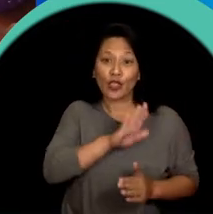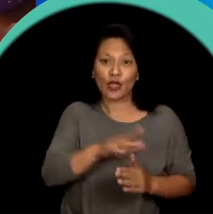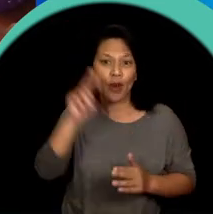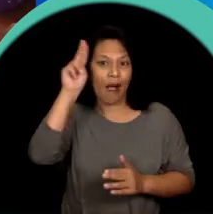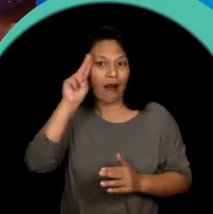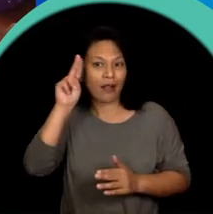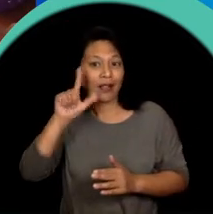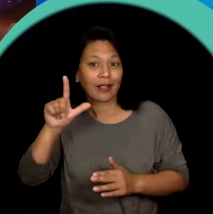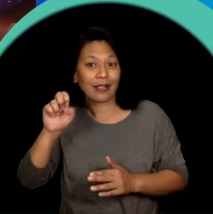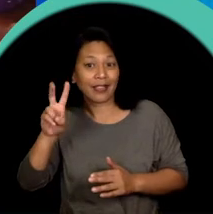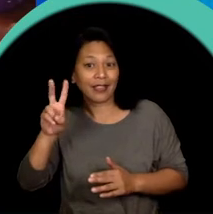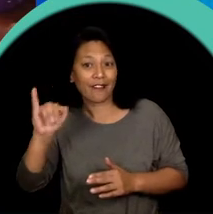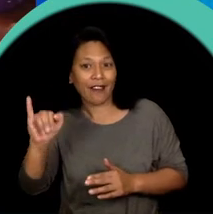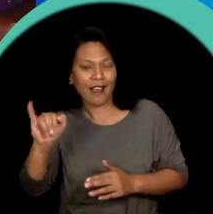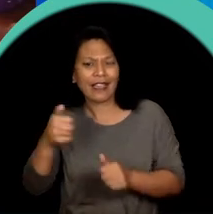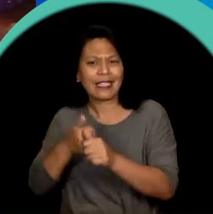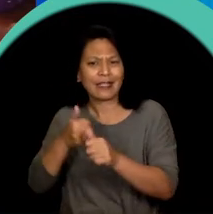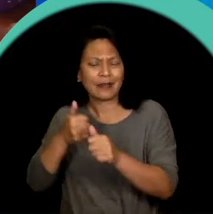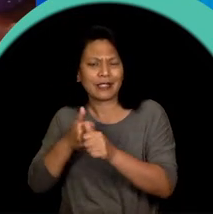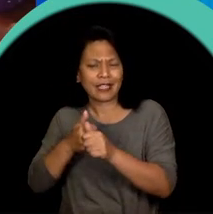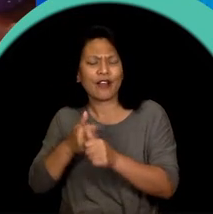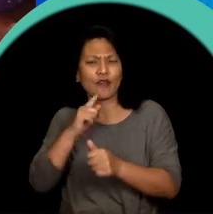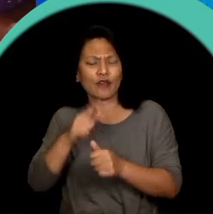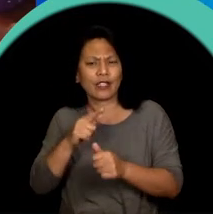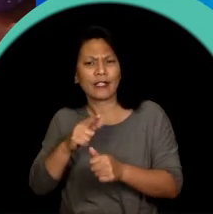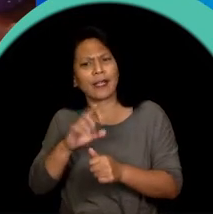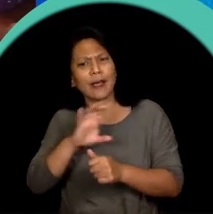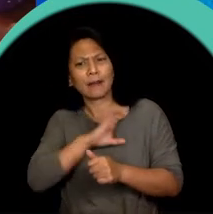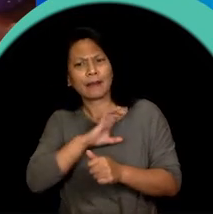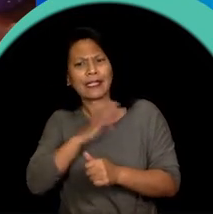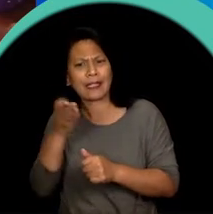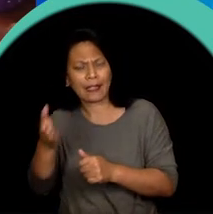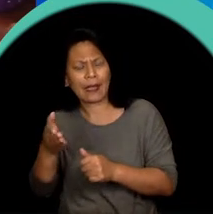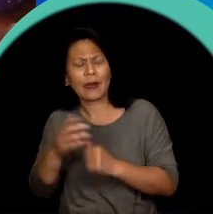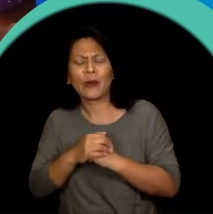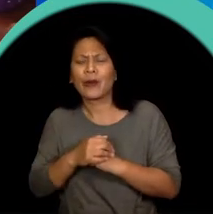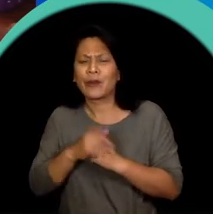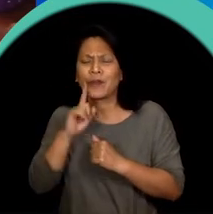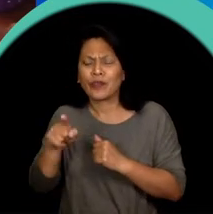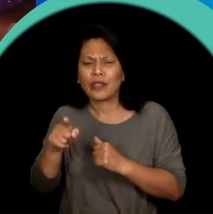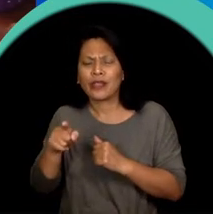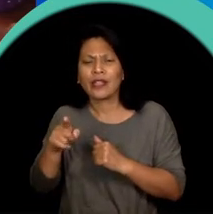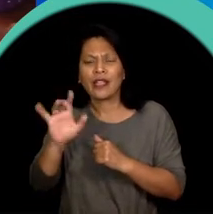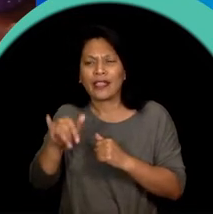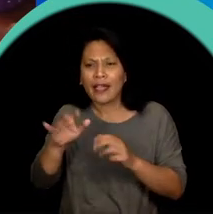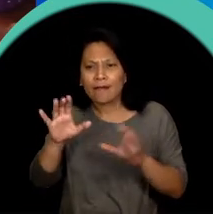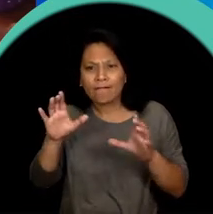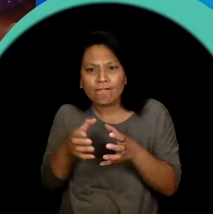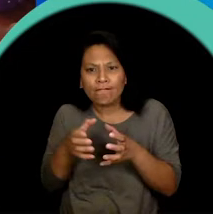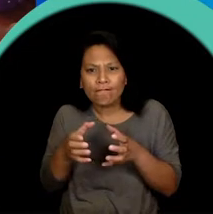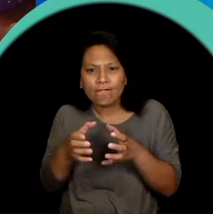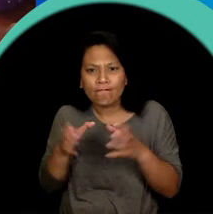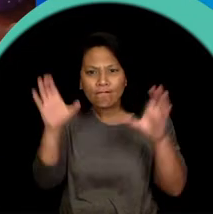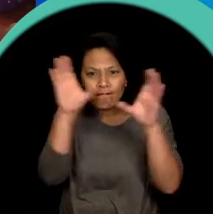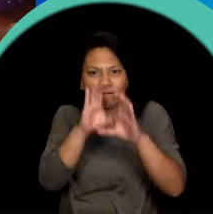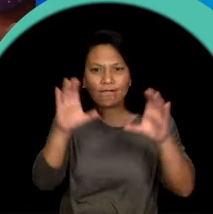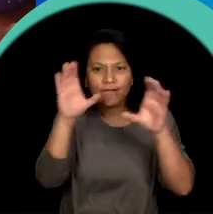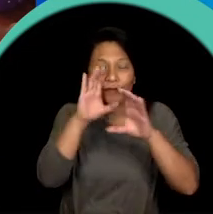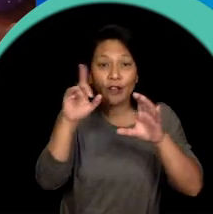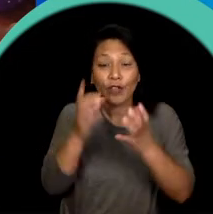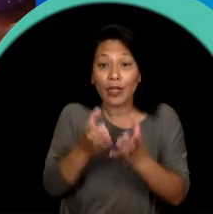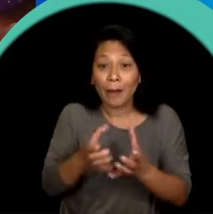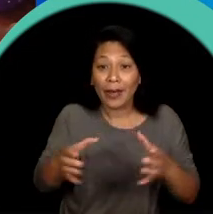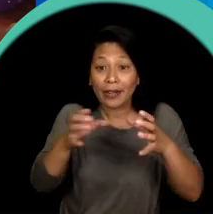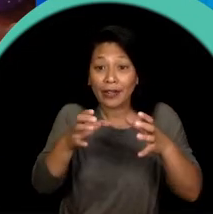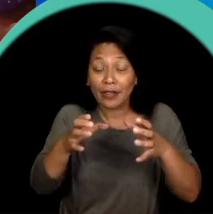are told. But unfortunately, the bundle goes missing. And thankfully, the Mighty Muskrats are on the case, and they get